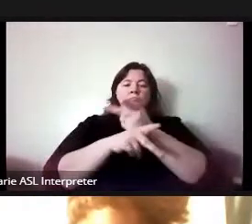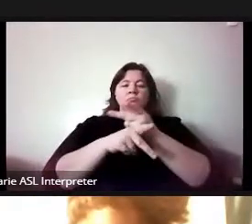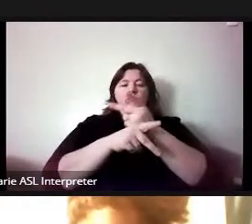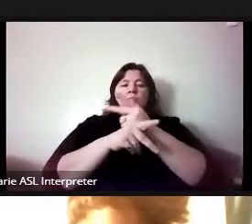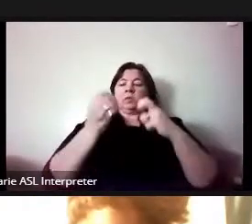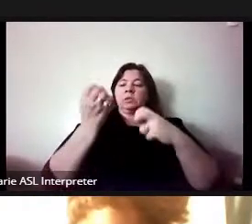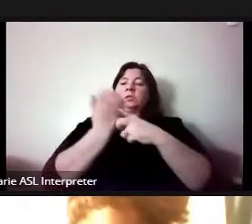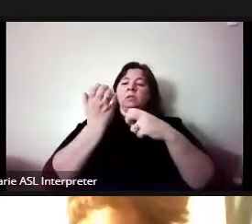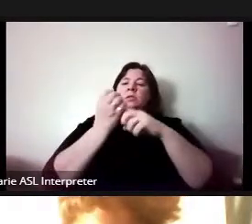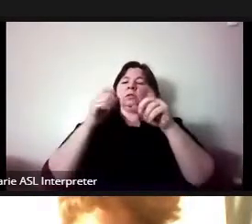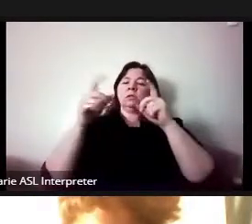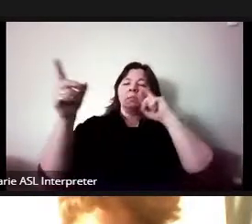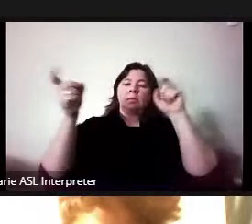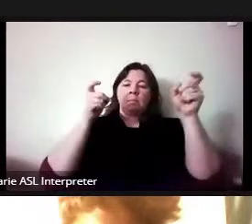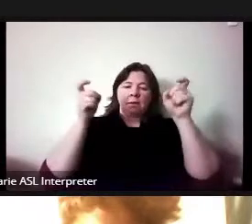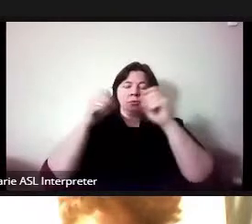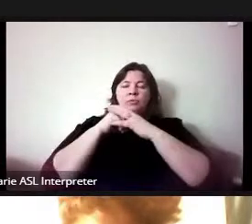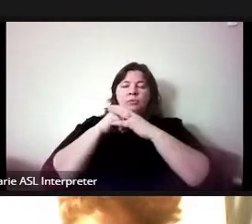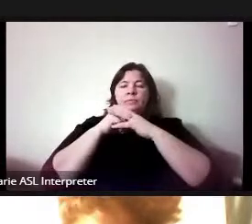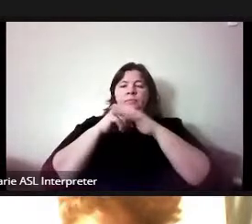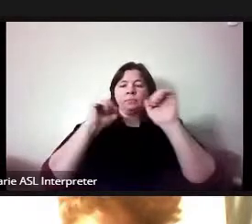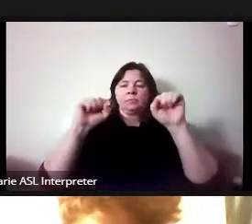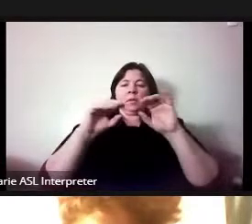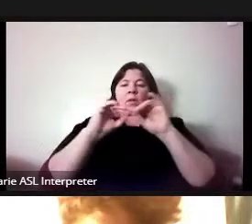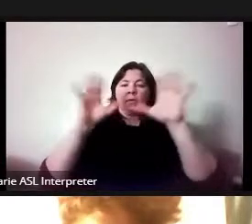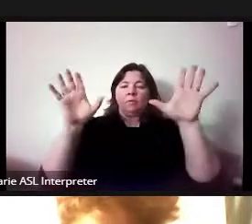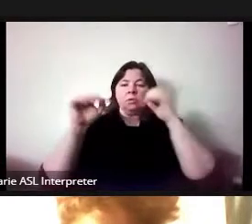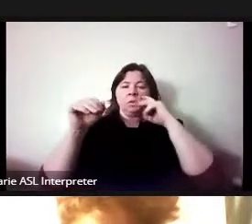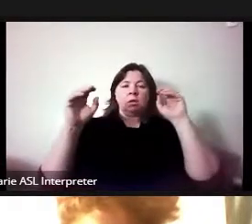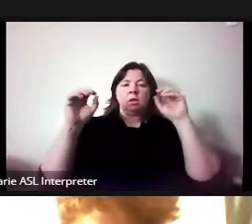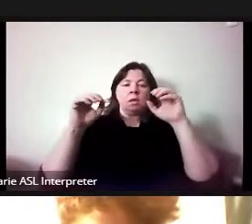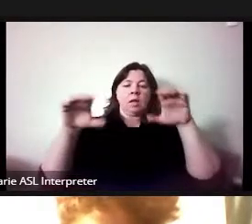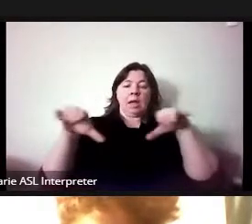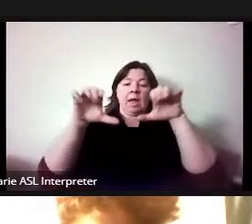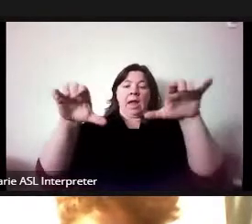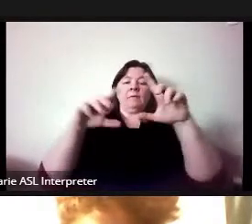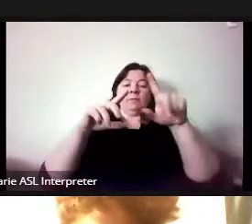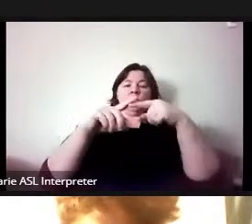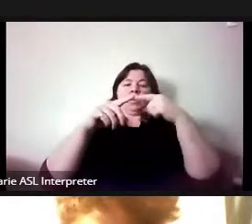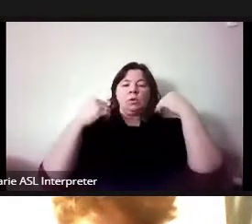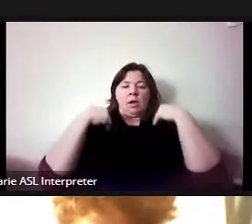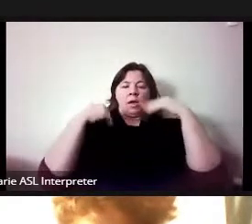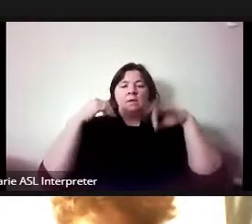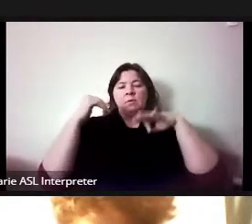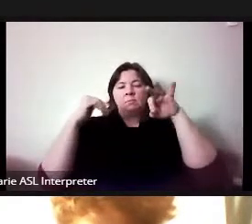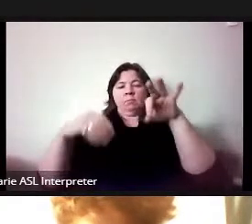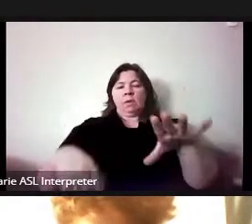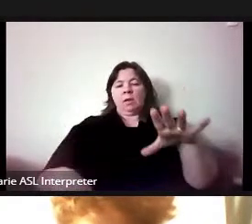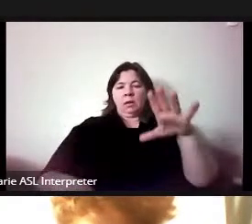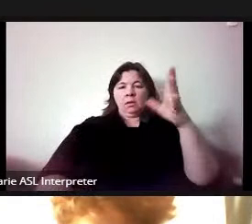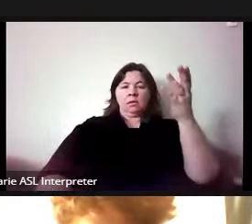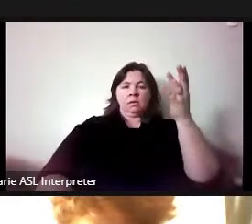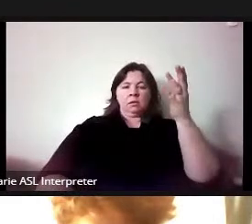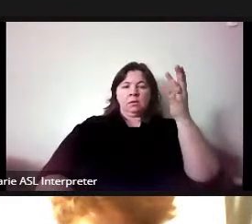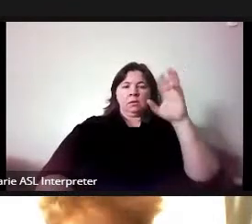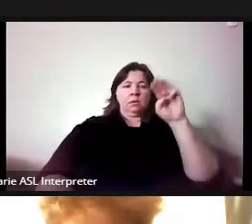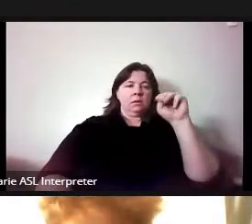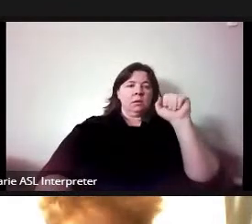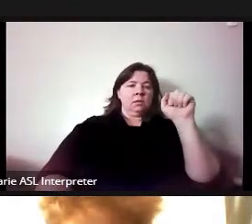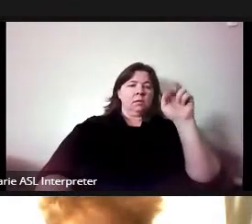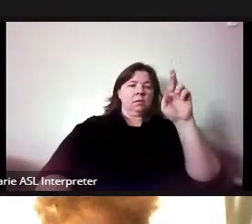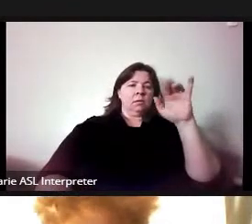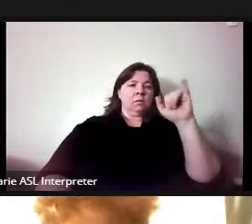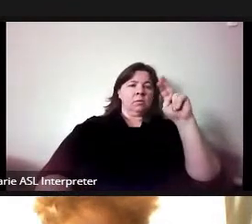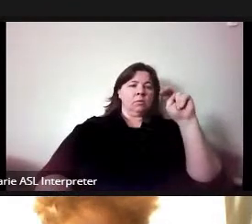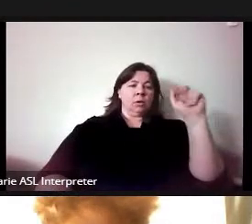tickets get sorted out, because obviously you can only get activated once you have paid. So yeah. Marina, I just want to